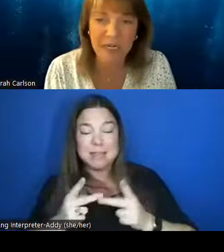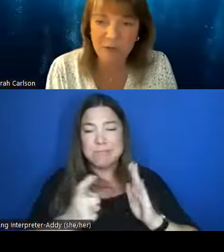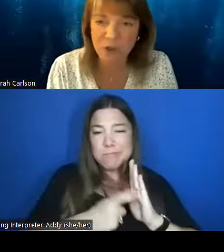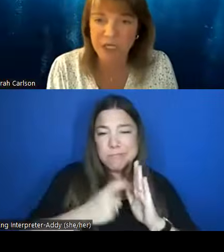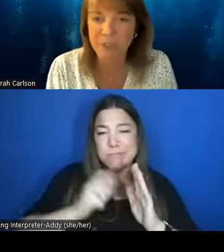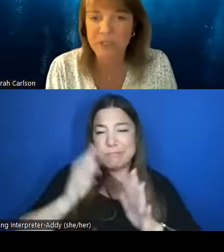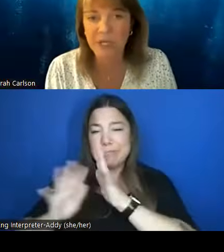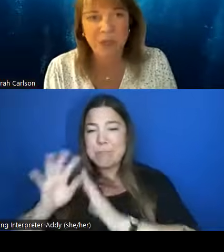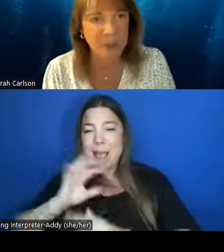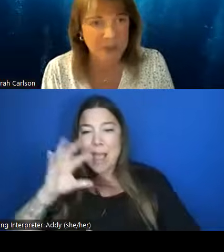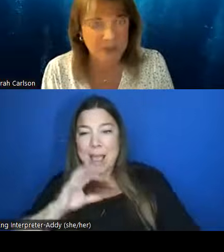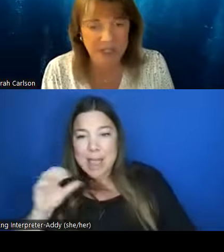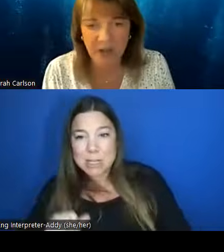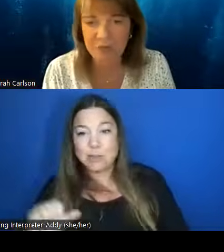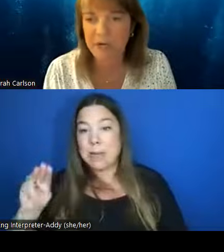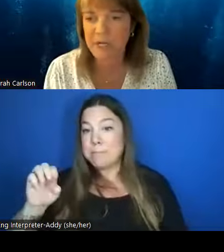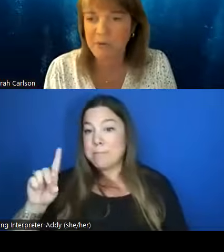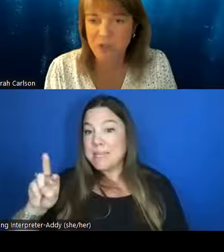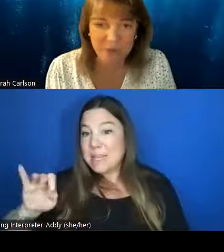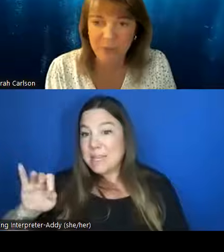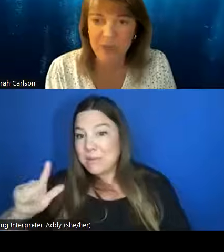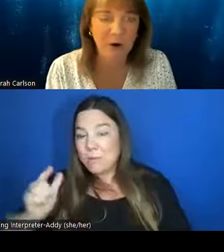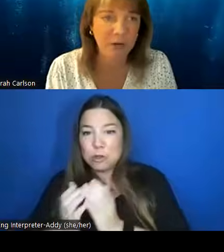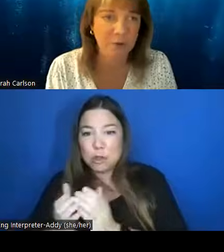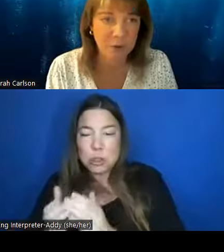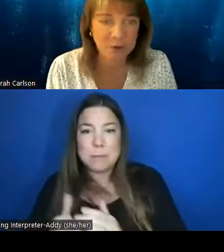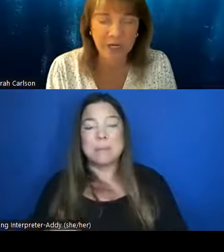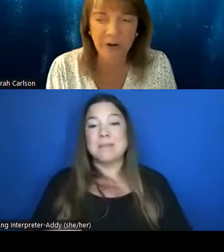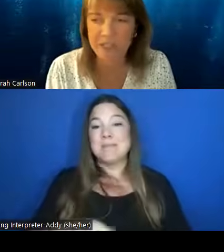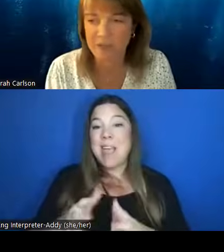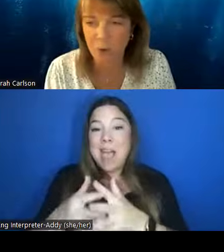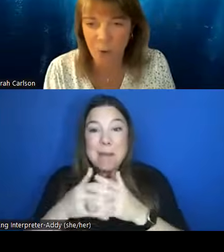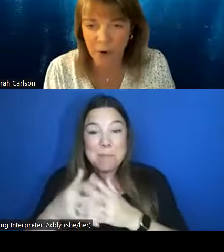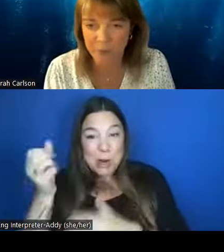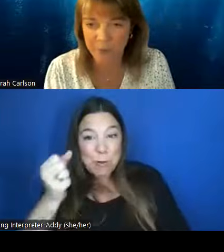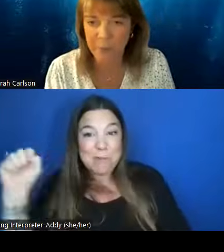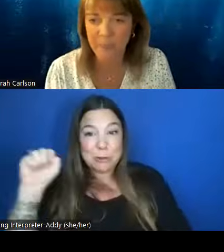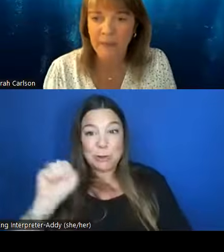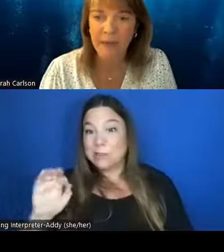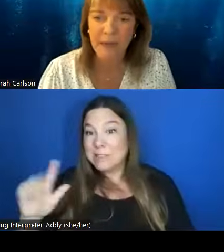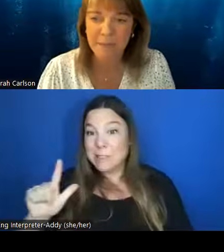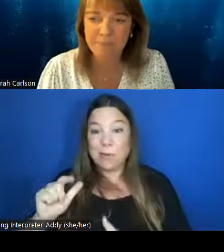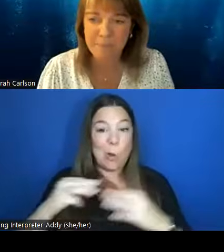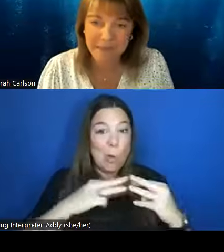and medieval ships, ships of discovery, ships from the American Revolutionary and Civil Wars.